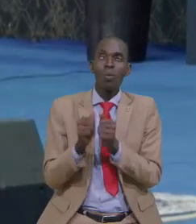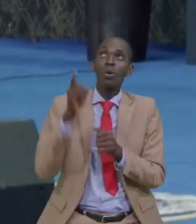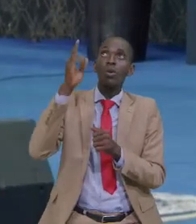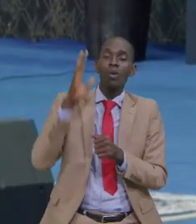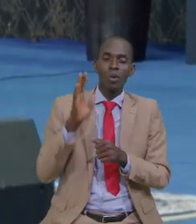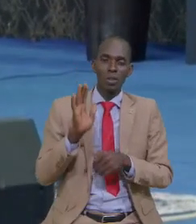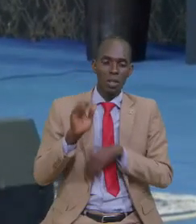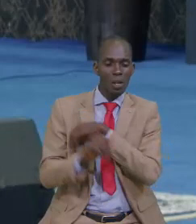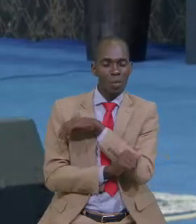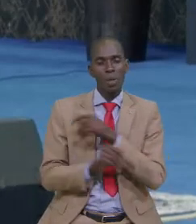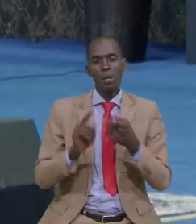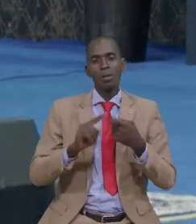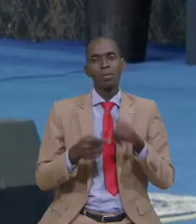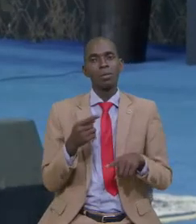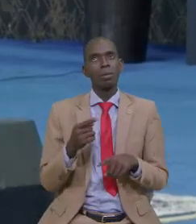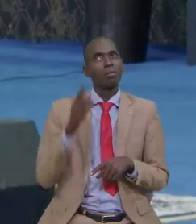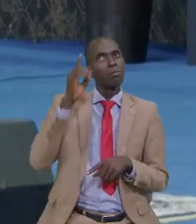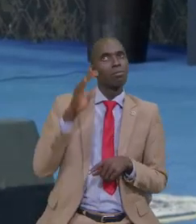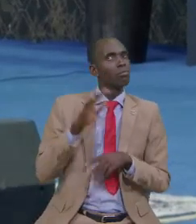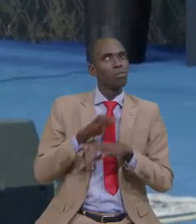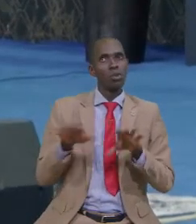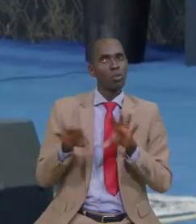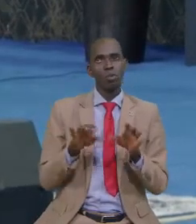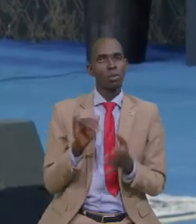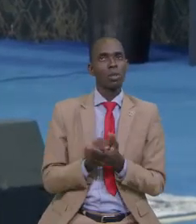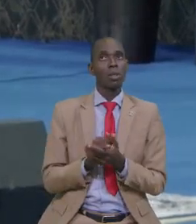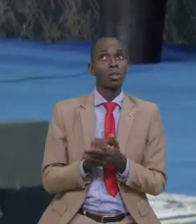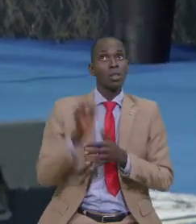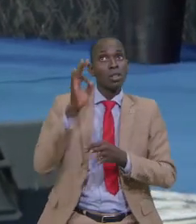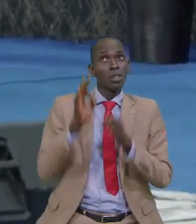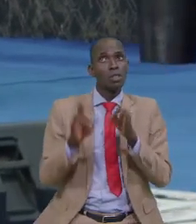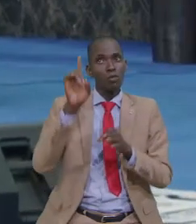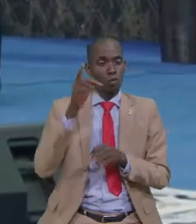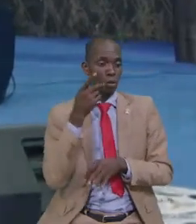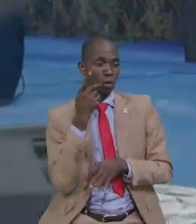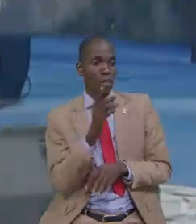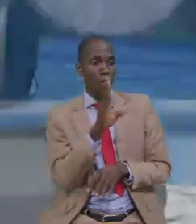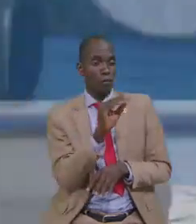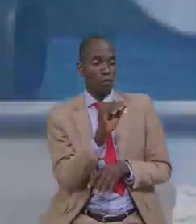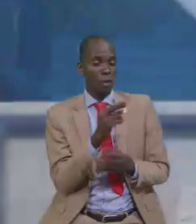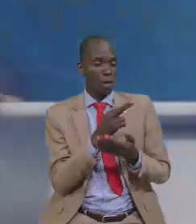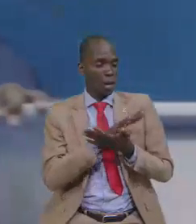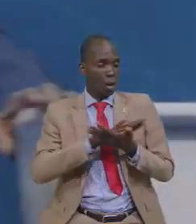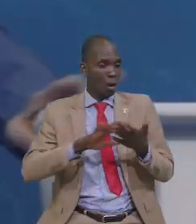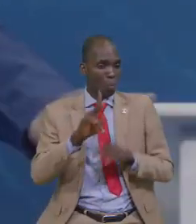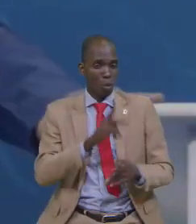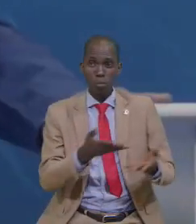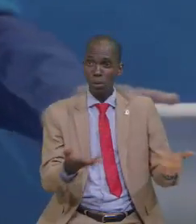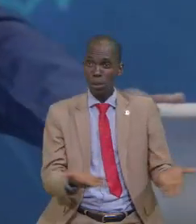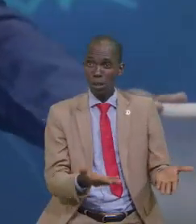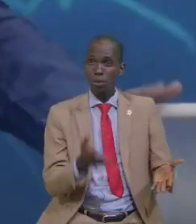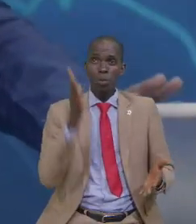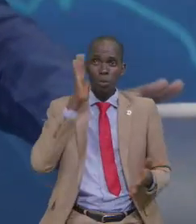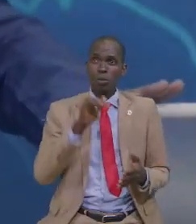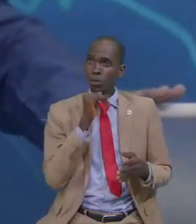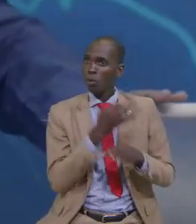God, don't do that. If you see 50 people righteous there, will you not set them free?